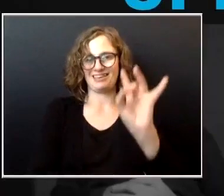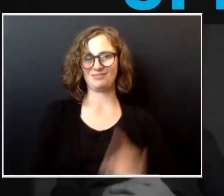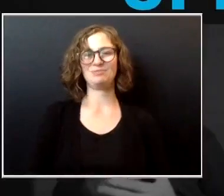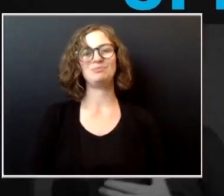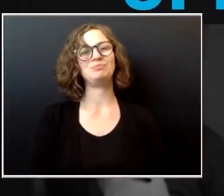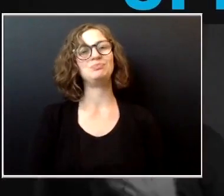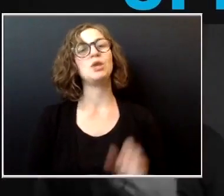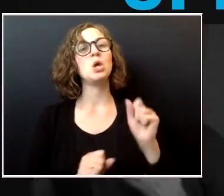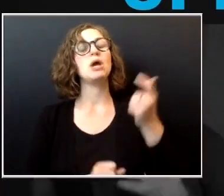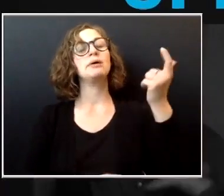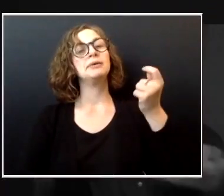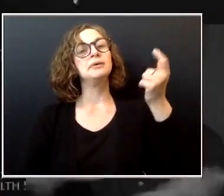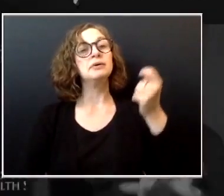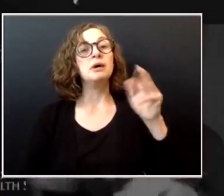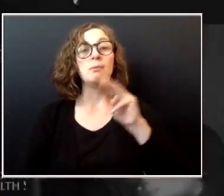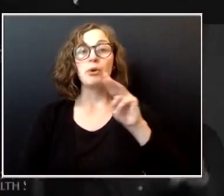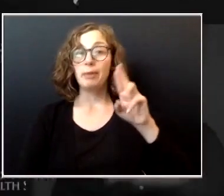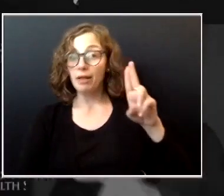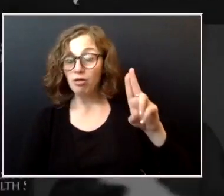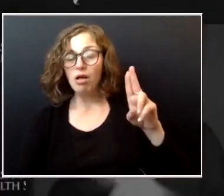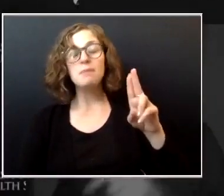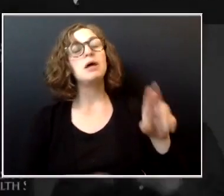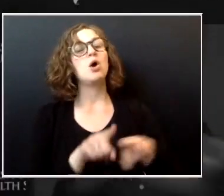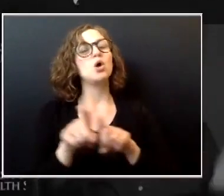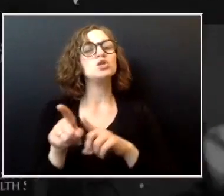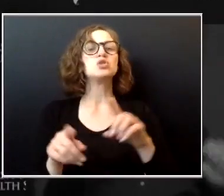Subscribe to our Morning Medical Update and Open